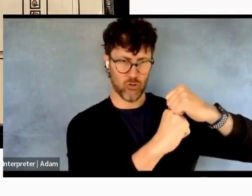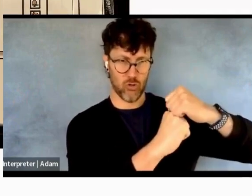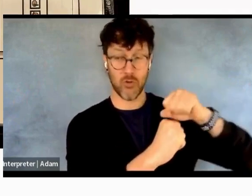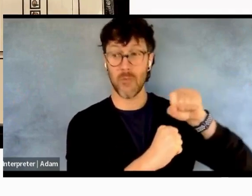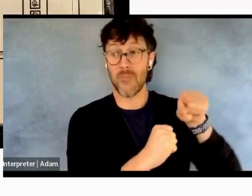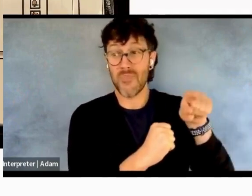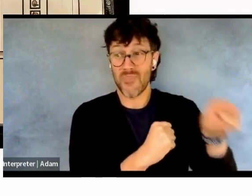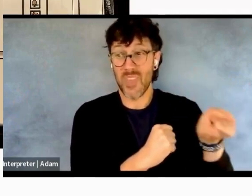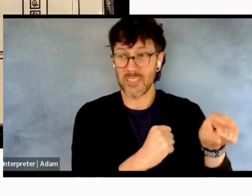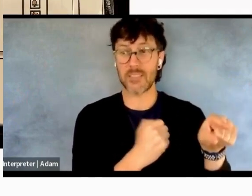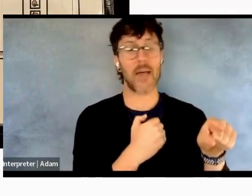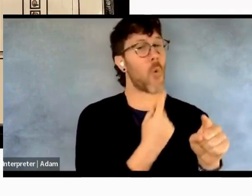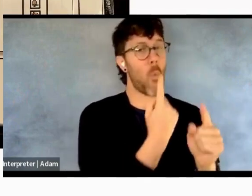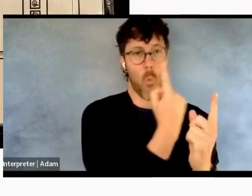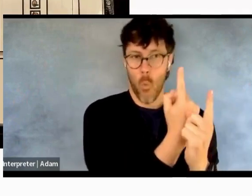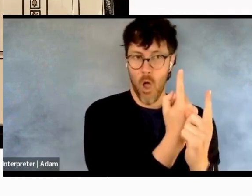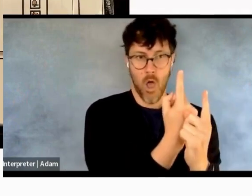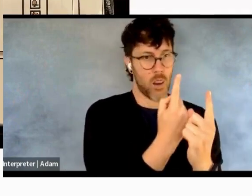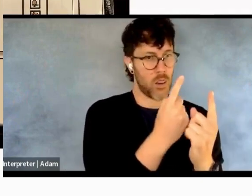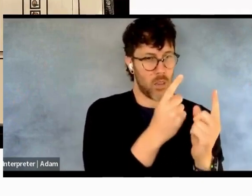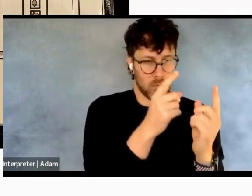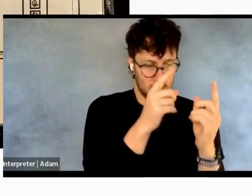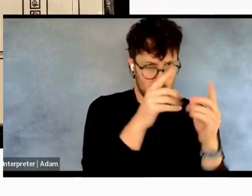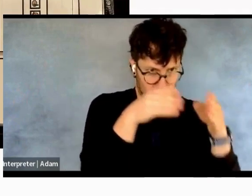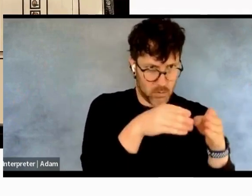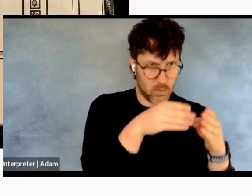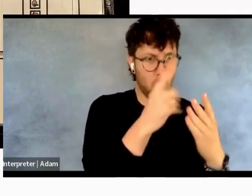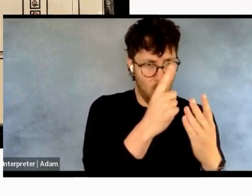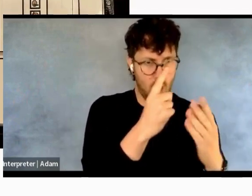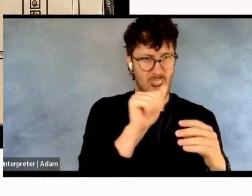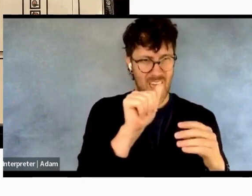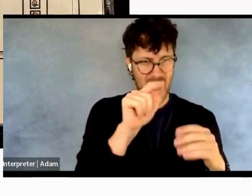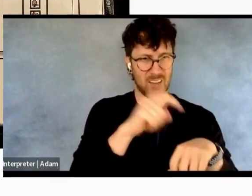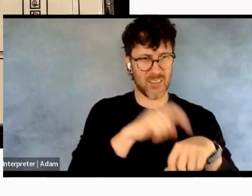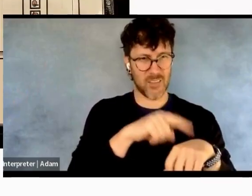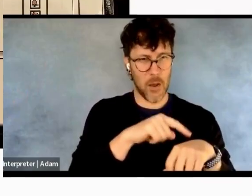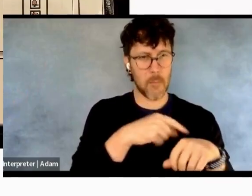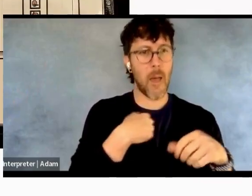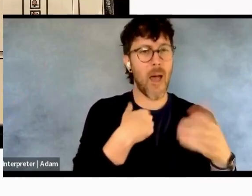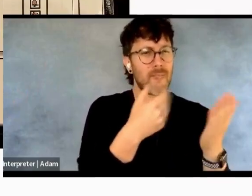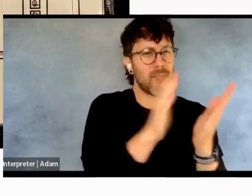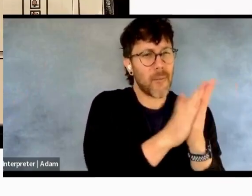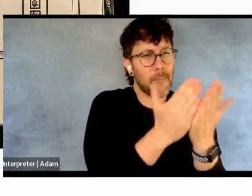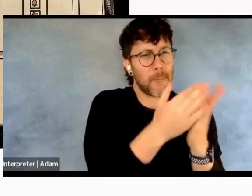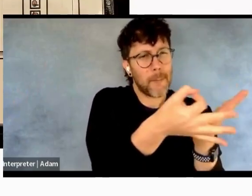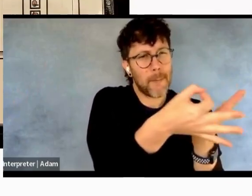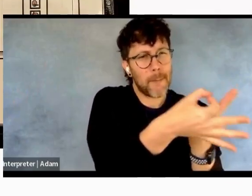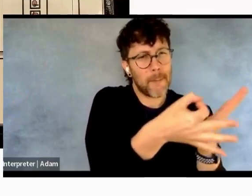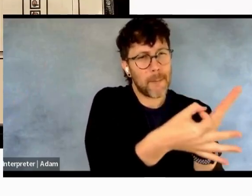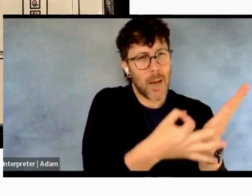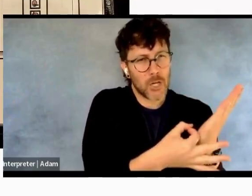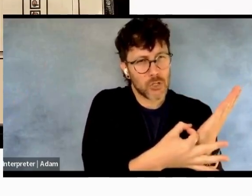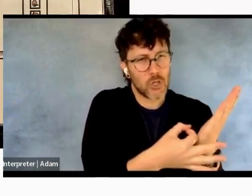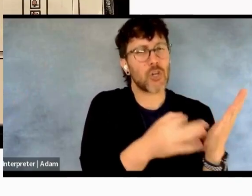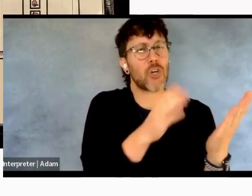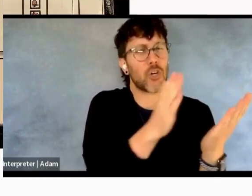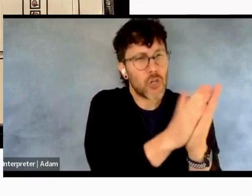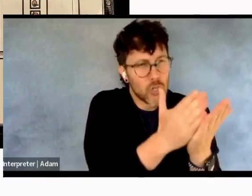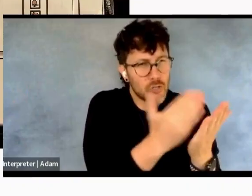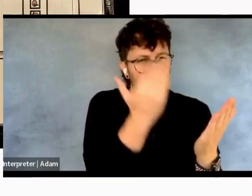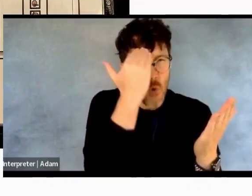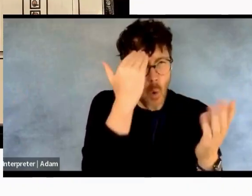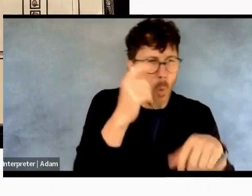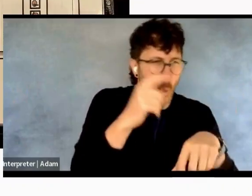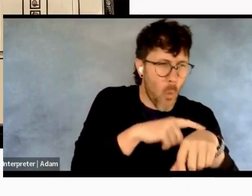shown at a time. It's in a binder that is carried around, and it indicates what time it is. Carrying a binder might not